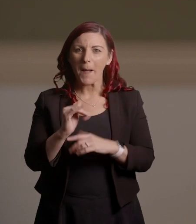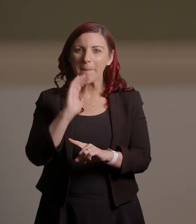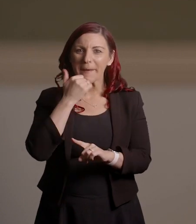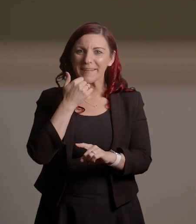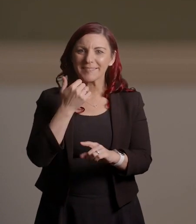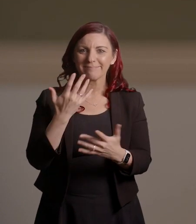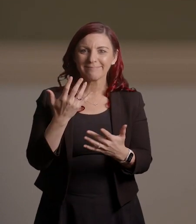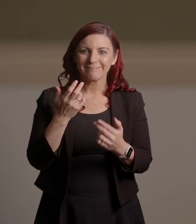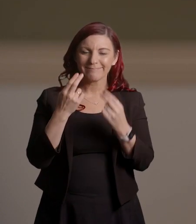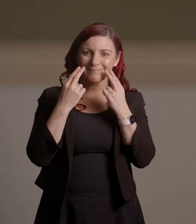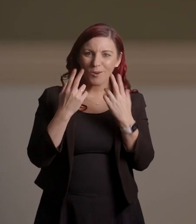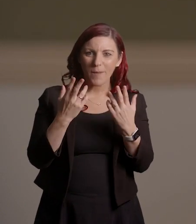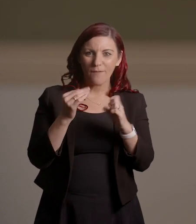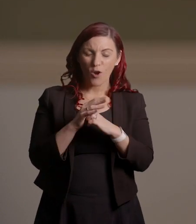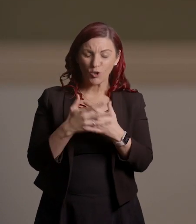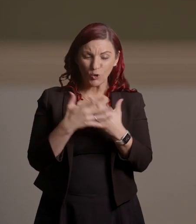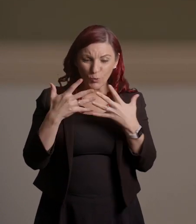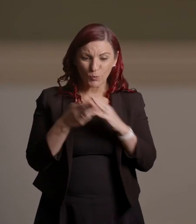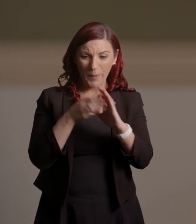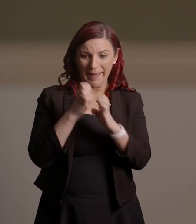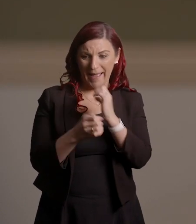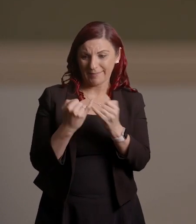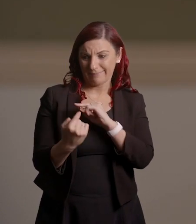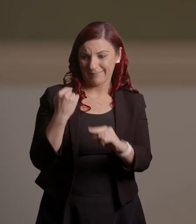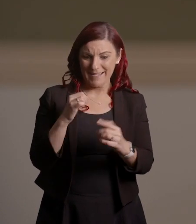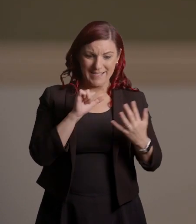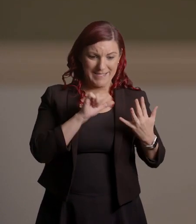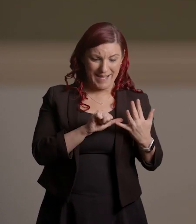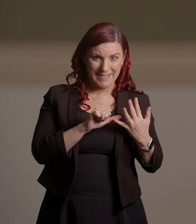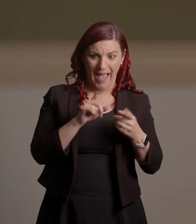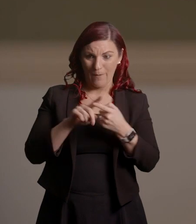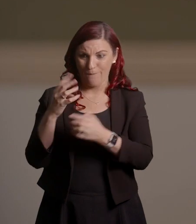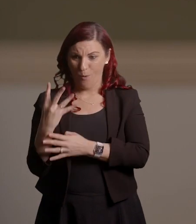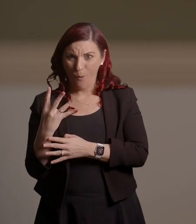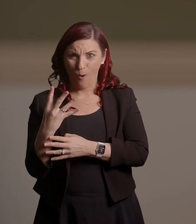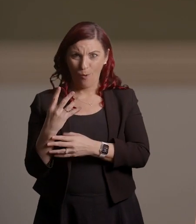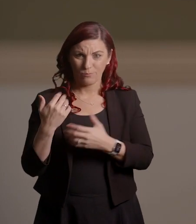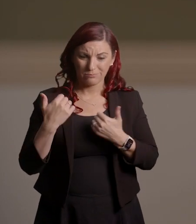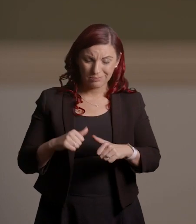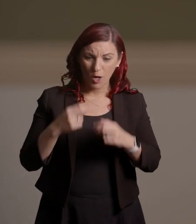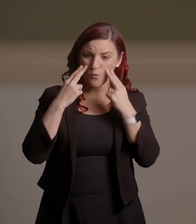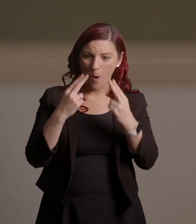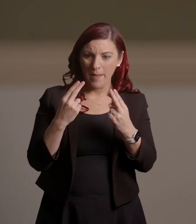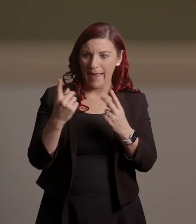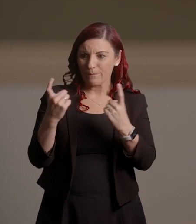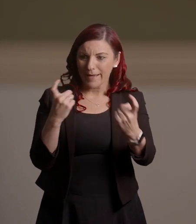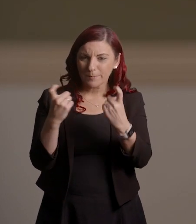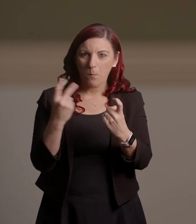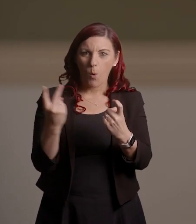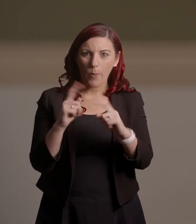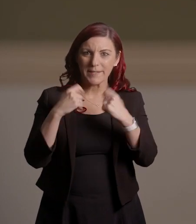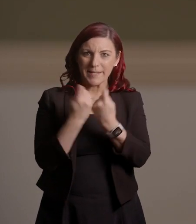day, mainly because for such history to be made with 6 in a row and with 4 in a row, we would normally have the